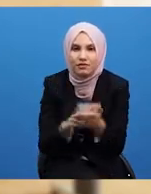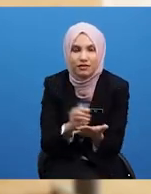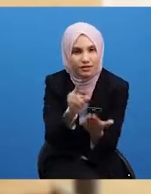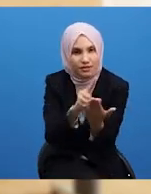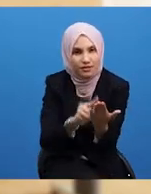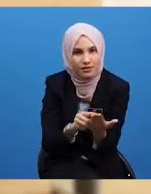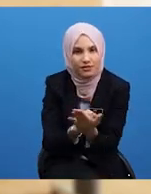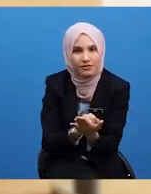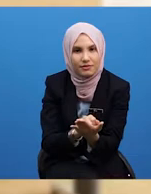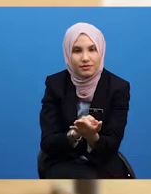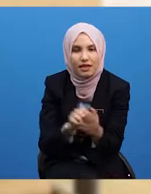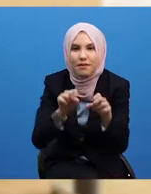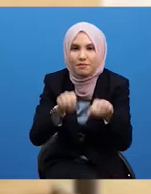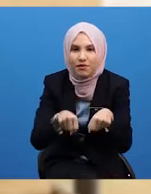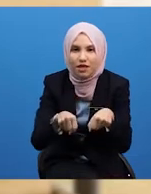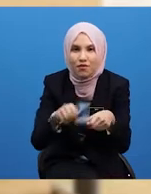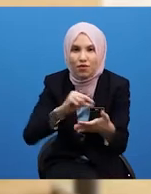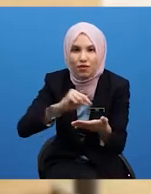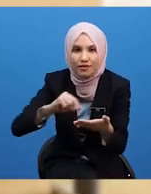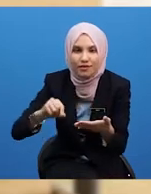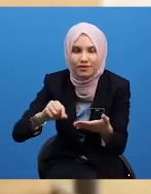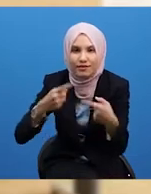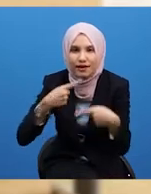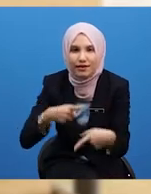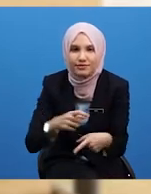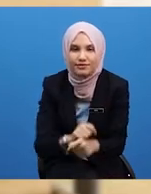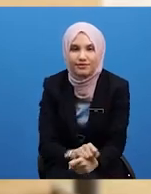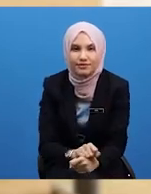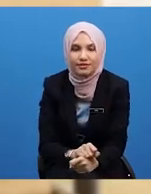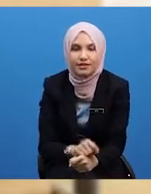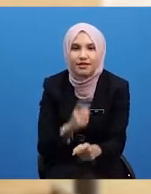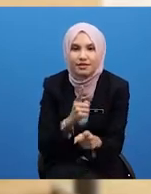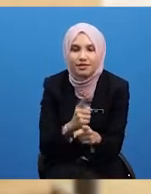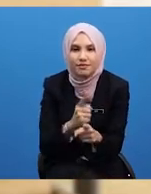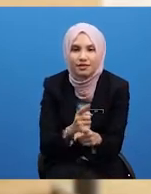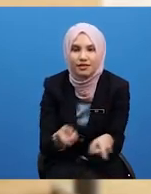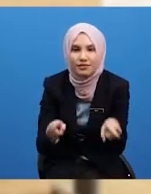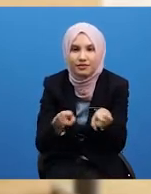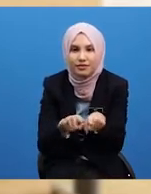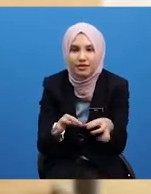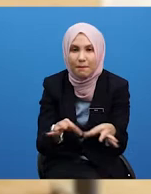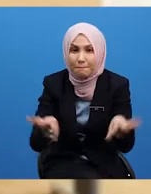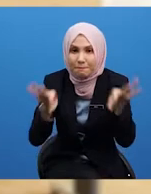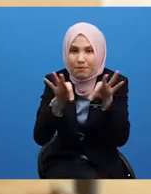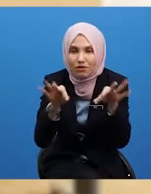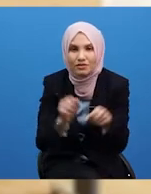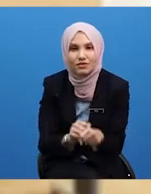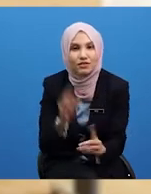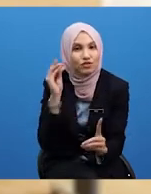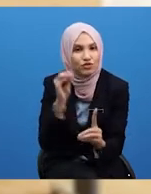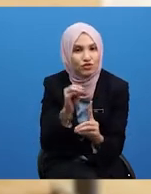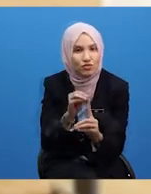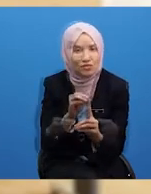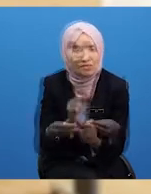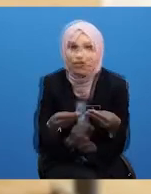as possible when writing your answer. Accuracy is equally important too. If you